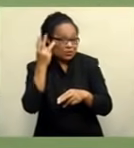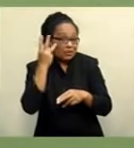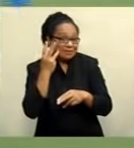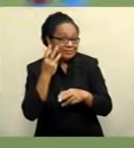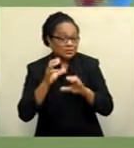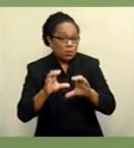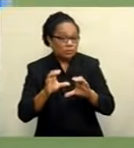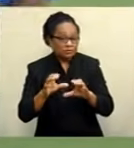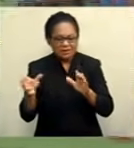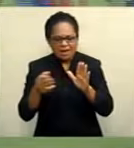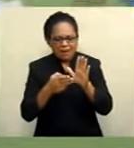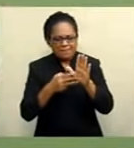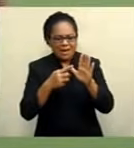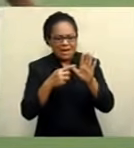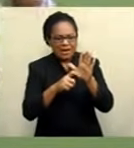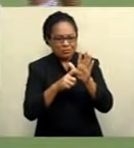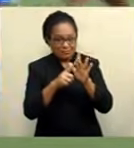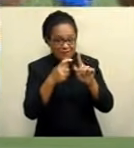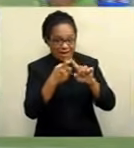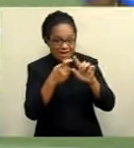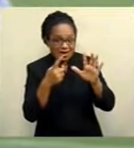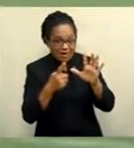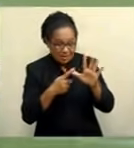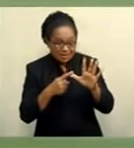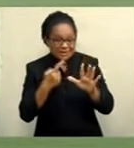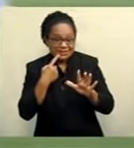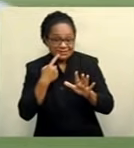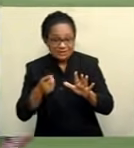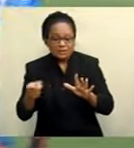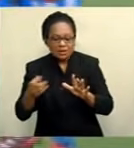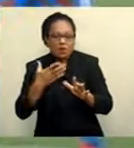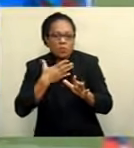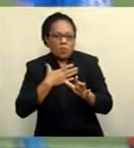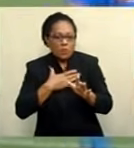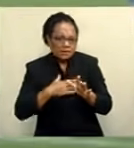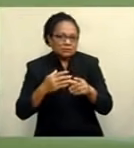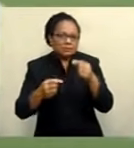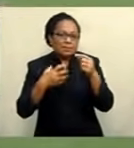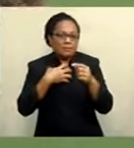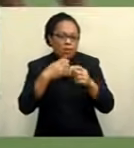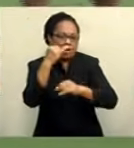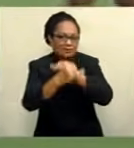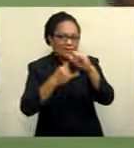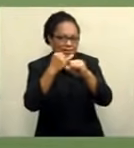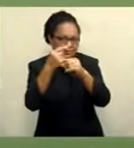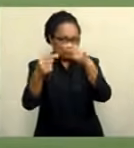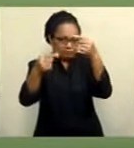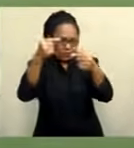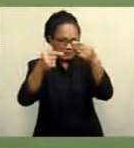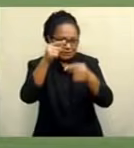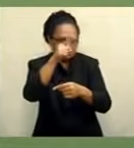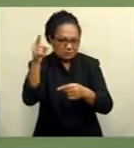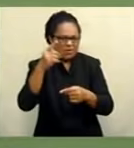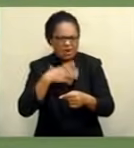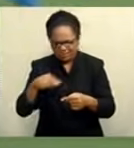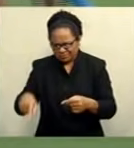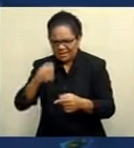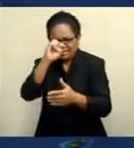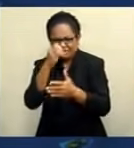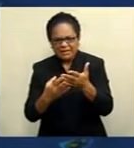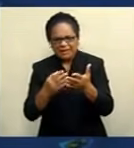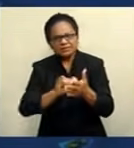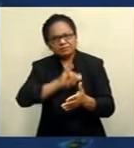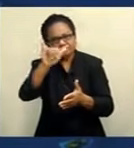Rondu says they're working on getting more international competitions. We want to expose our players as much as possible in